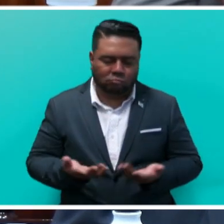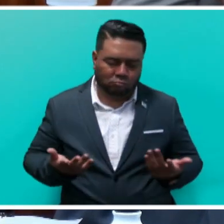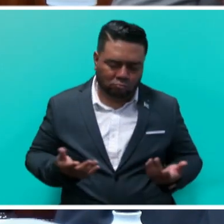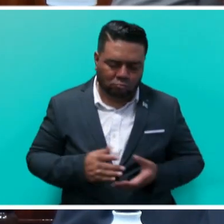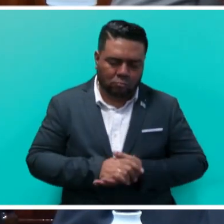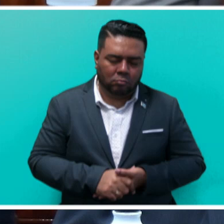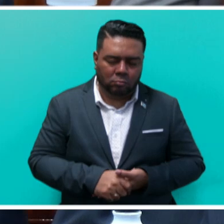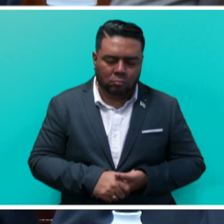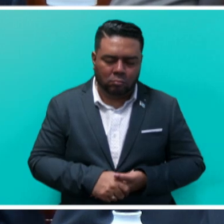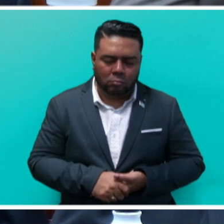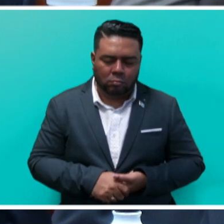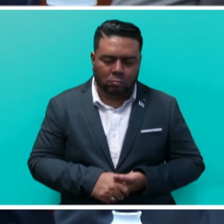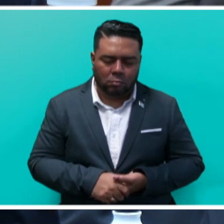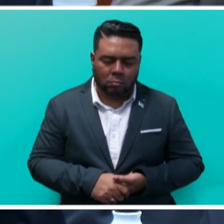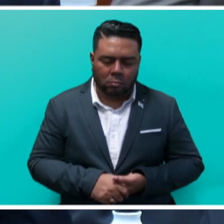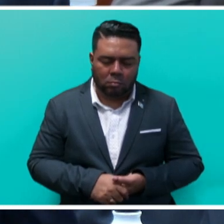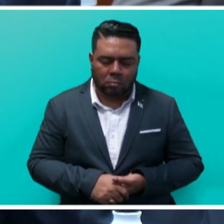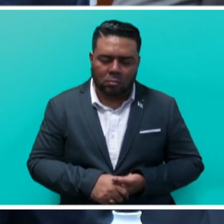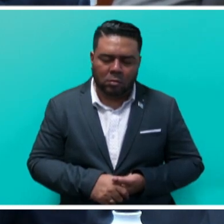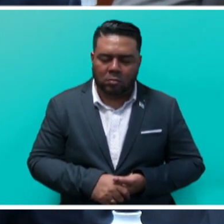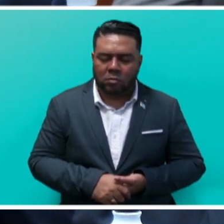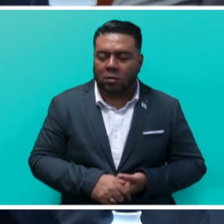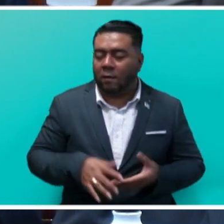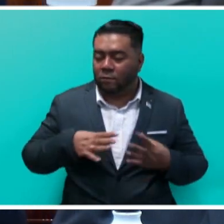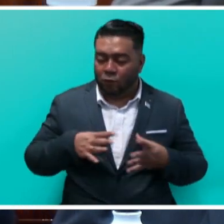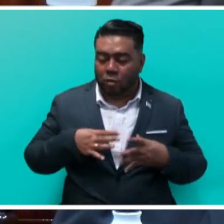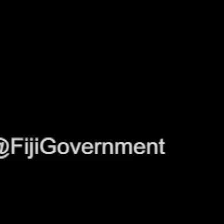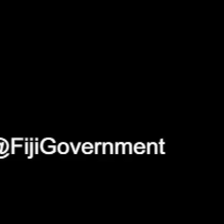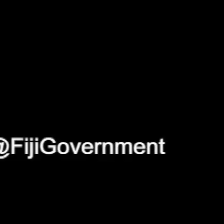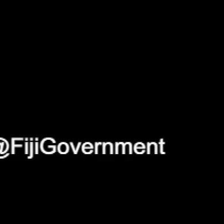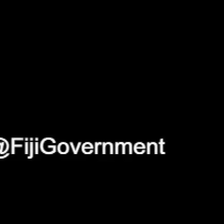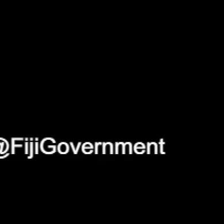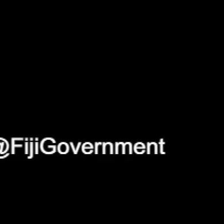remains available free of charge 24/7. Thank you, Mr. Speaker.